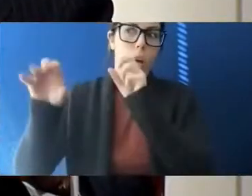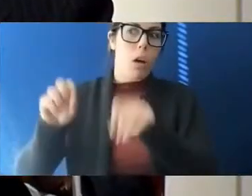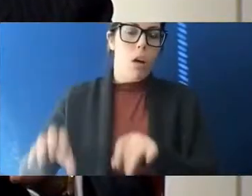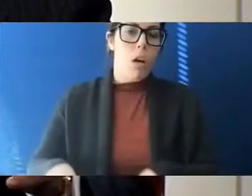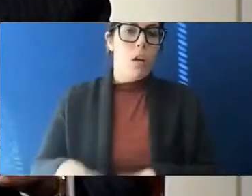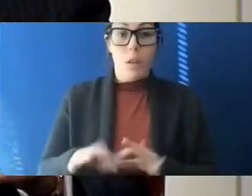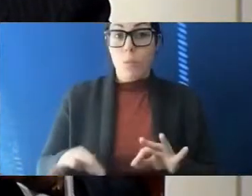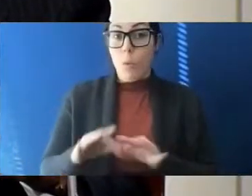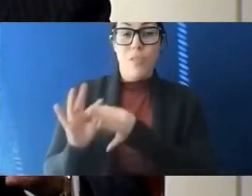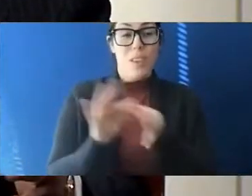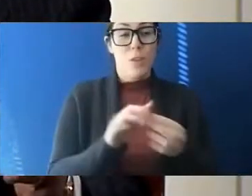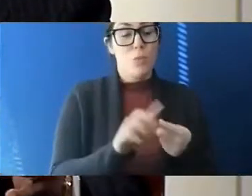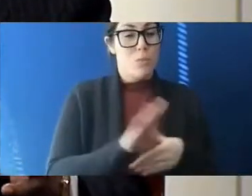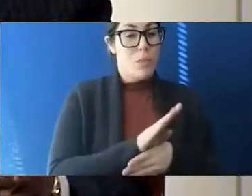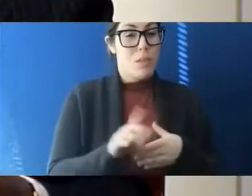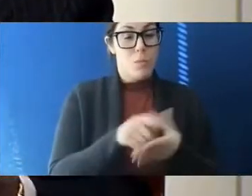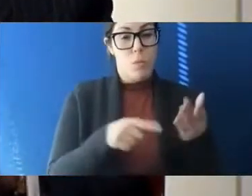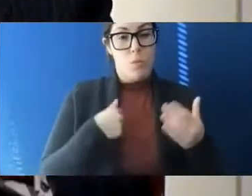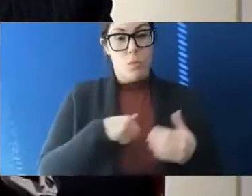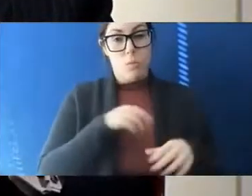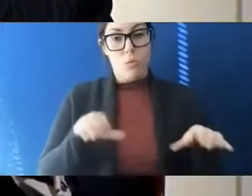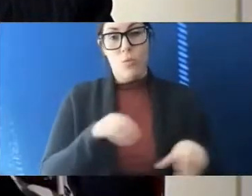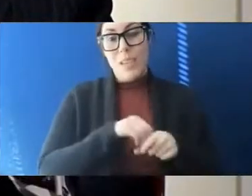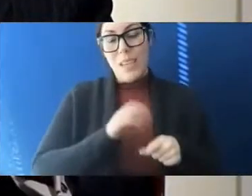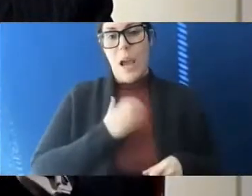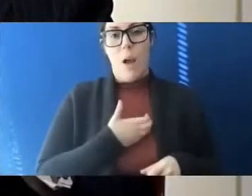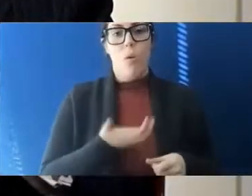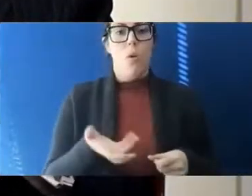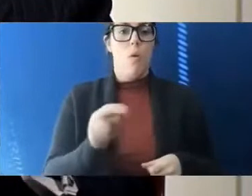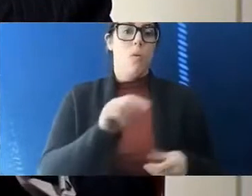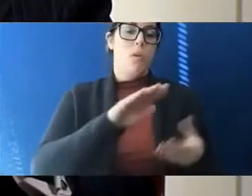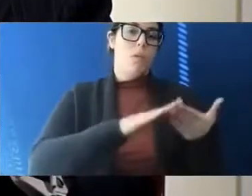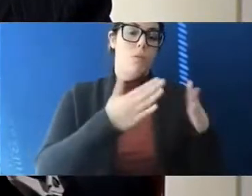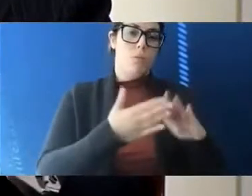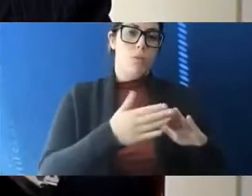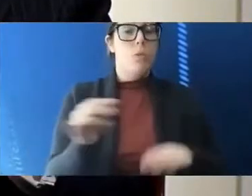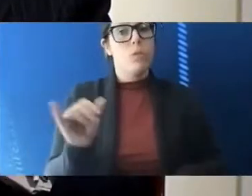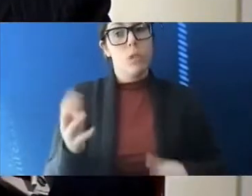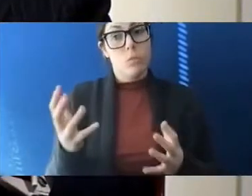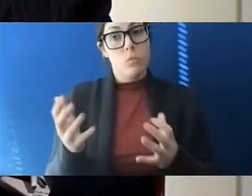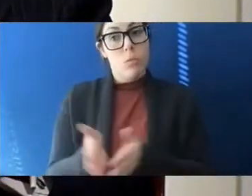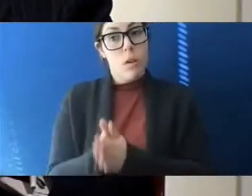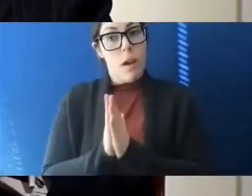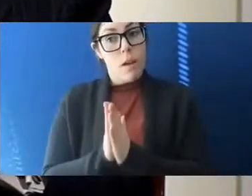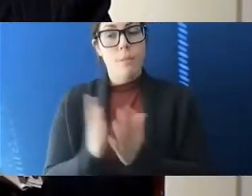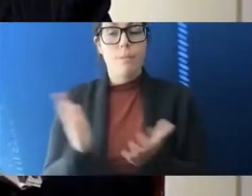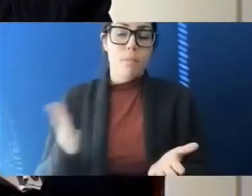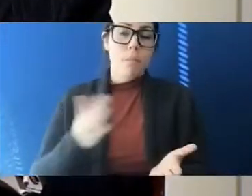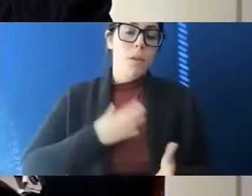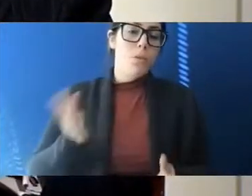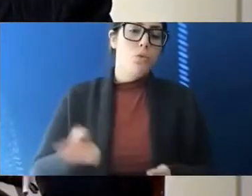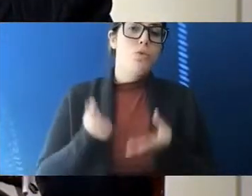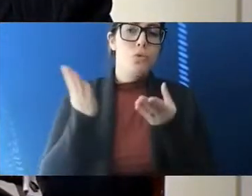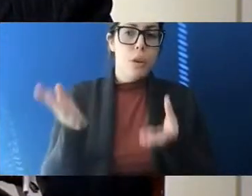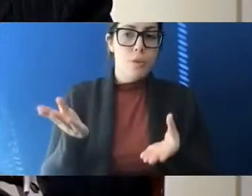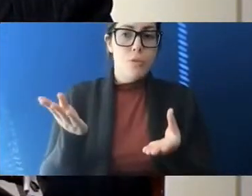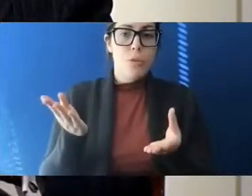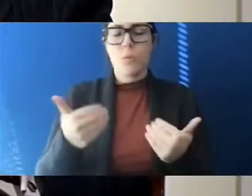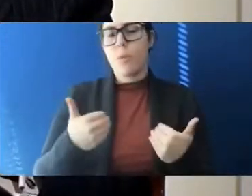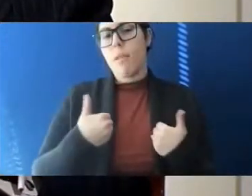we do in our respective communities. I'm also asking and suggesting that there's